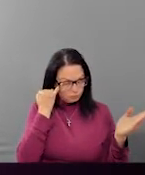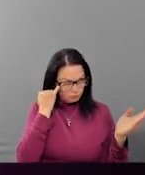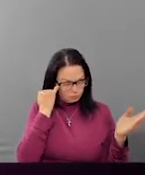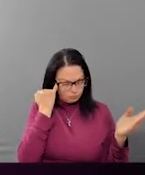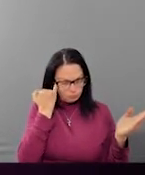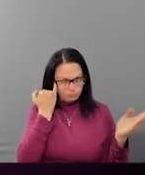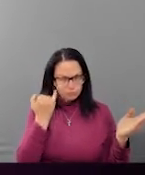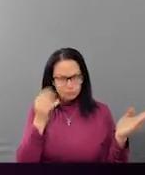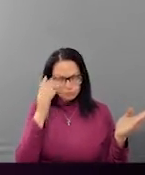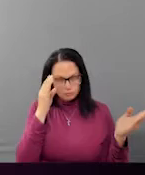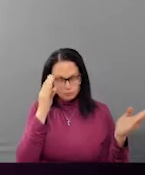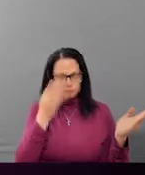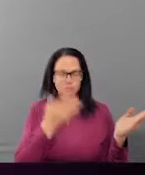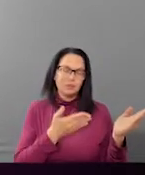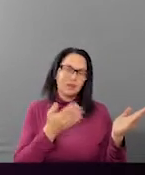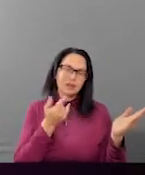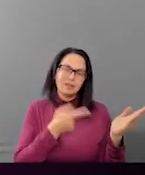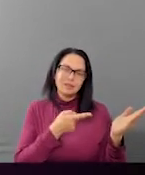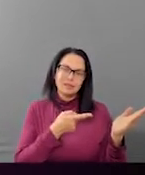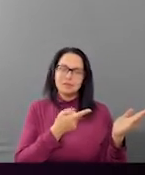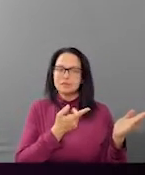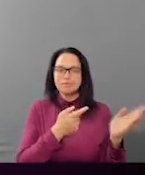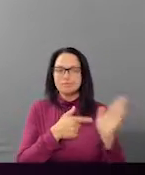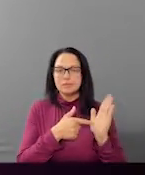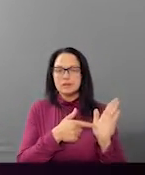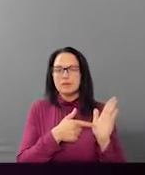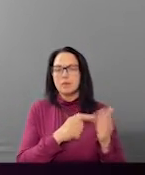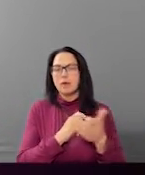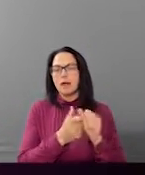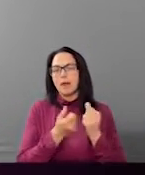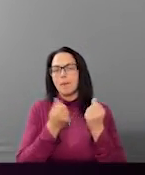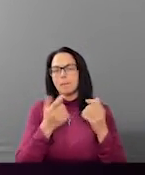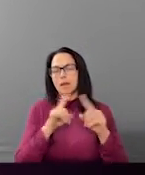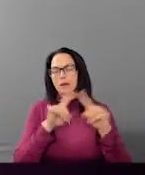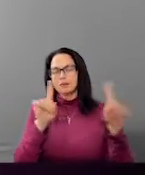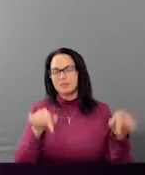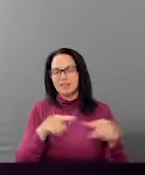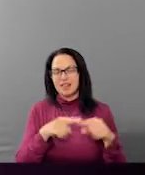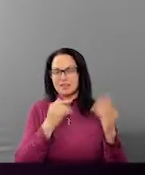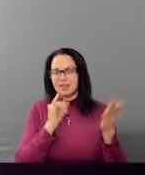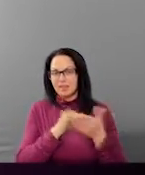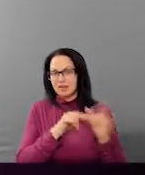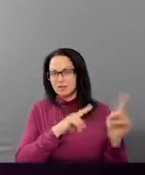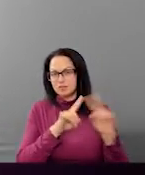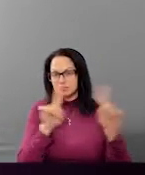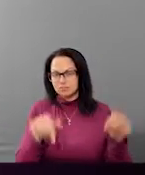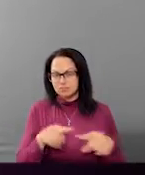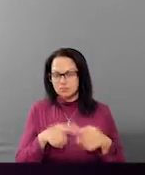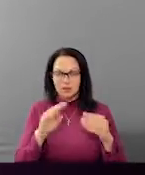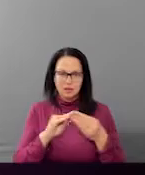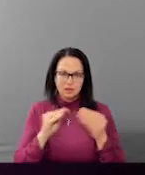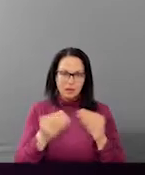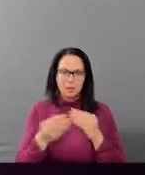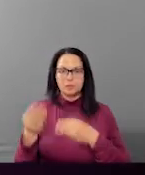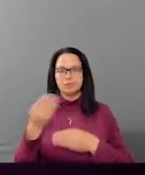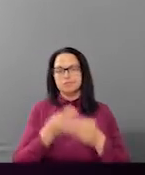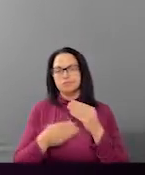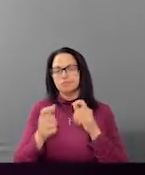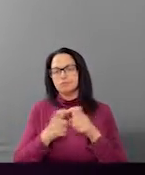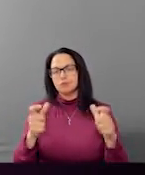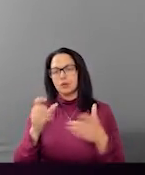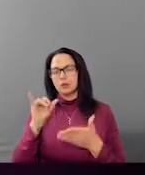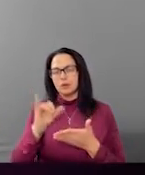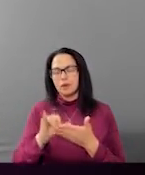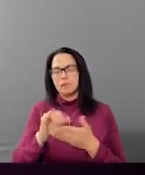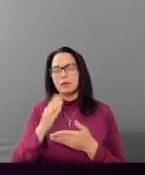14,525,770. So this is just to give you an idea of how many blocks, and that's just the blocks, right? The actual number of transactions is way bigger than this because all